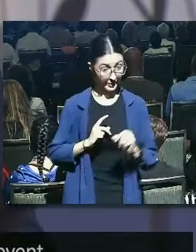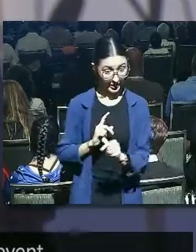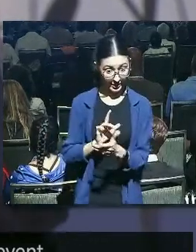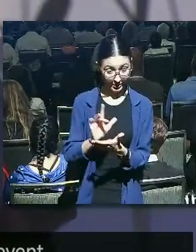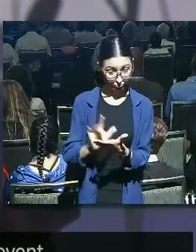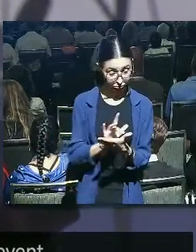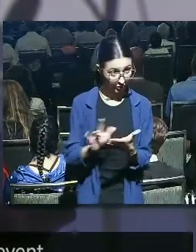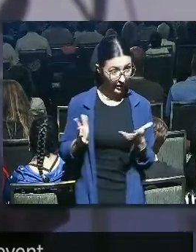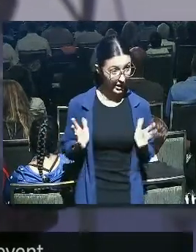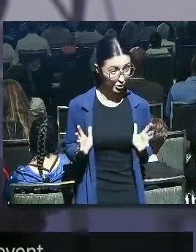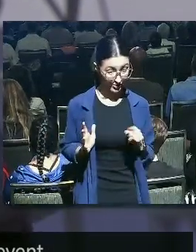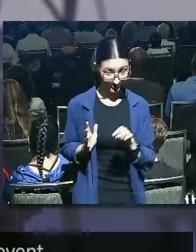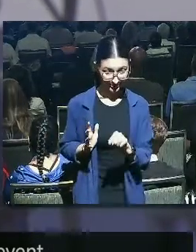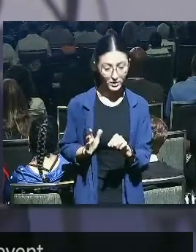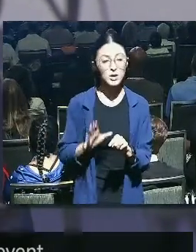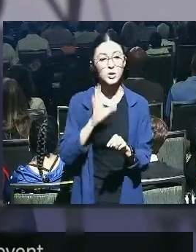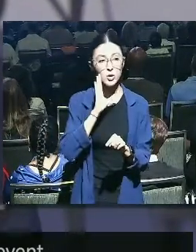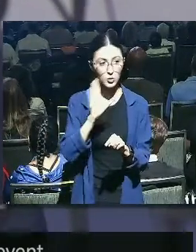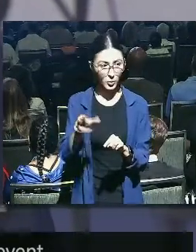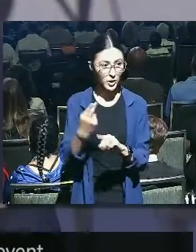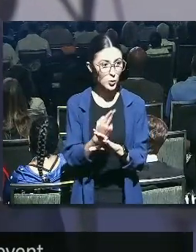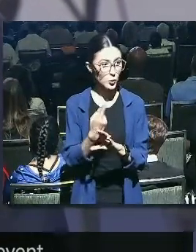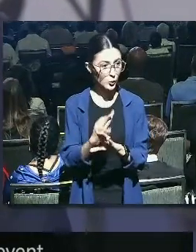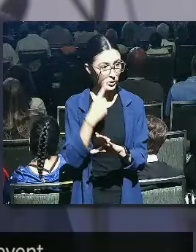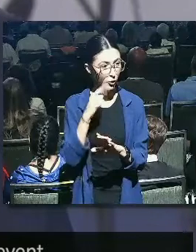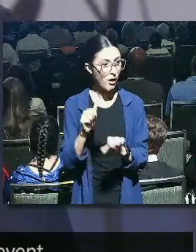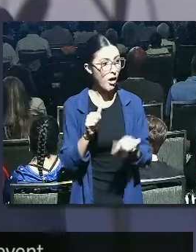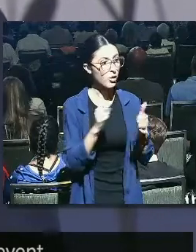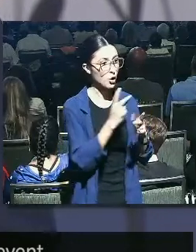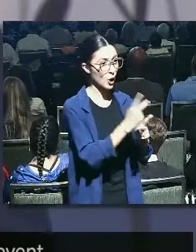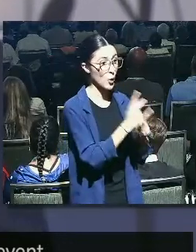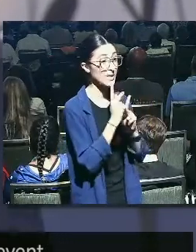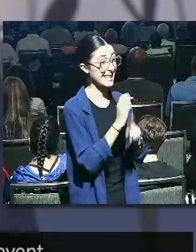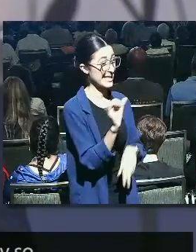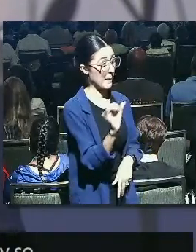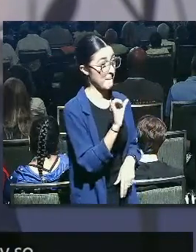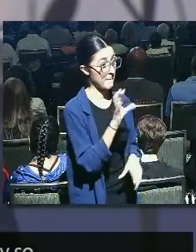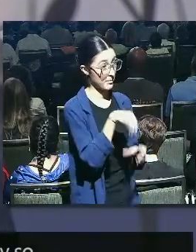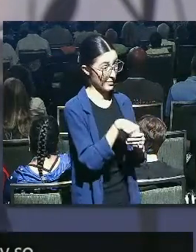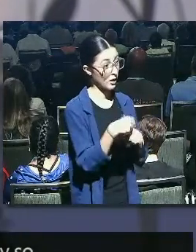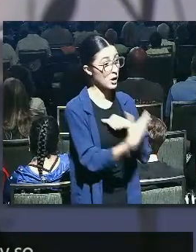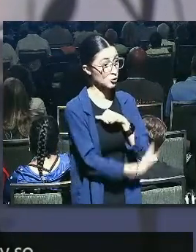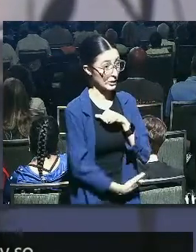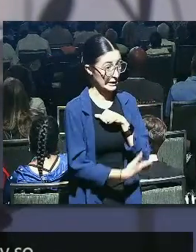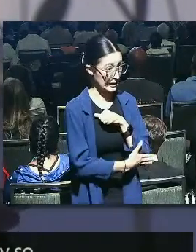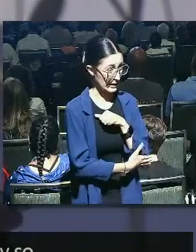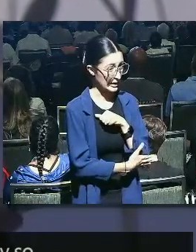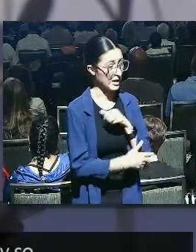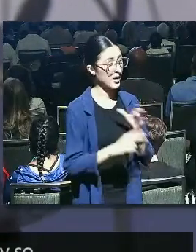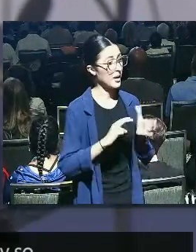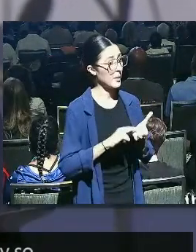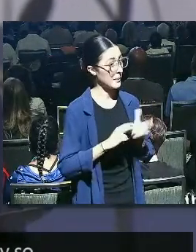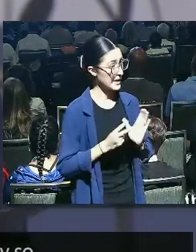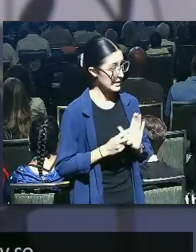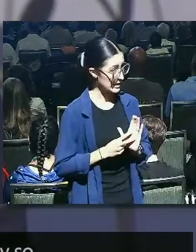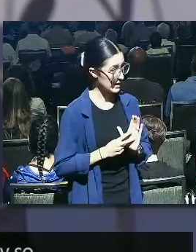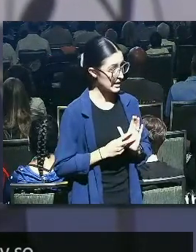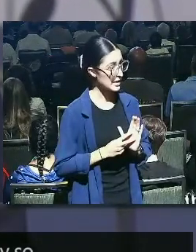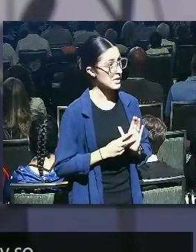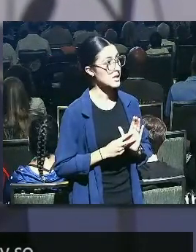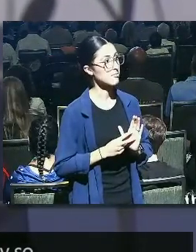other loans in the same country. So you give once, and that keeps recycling and